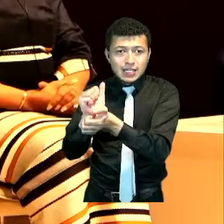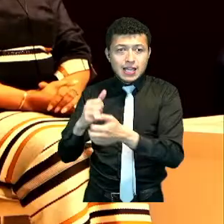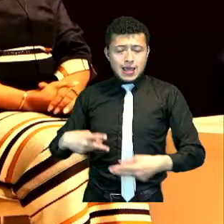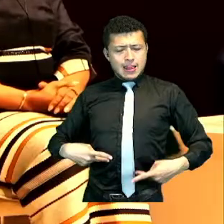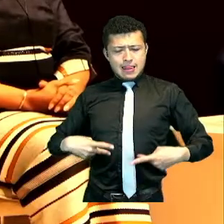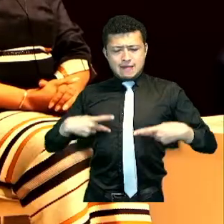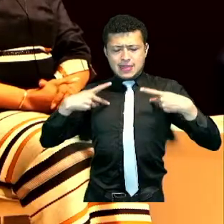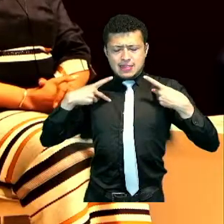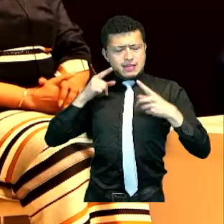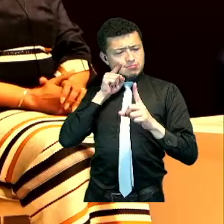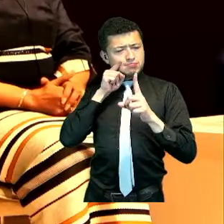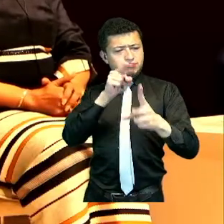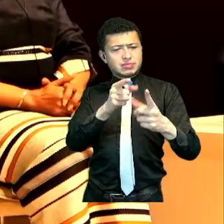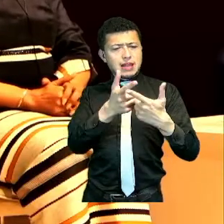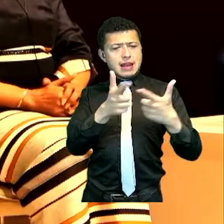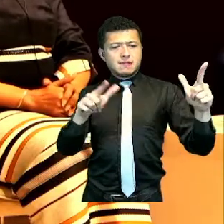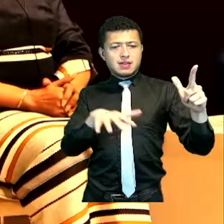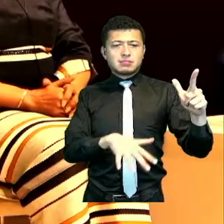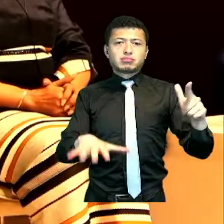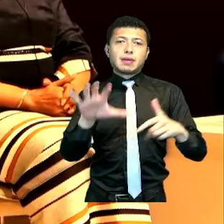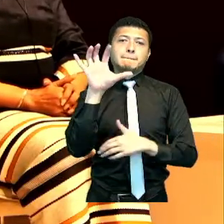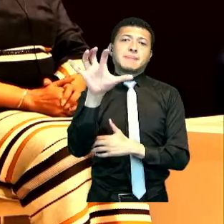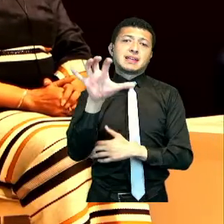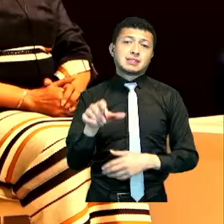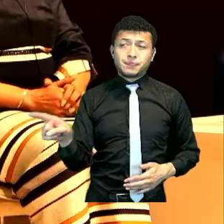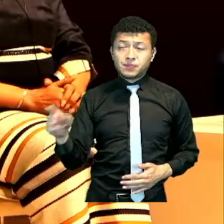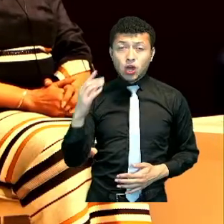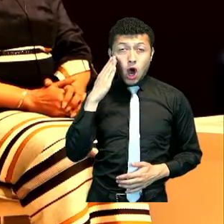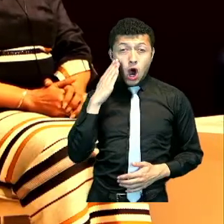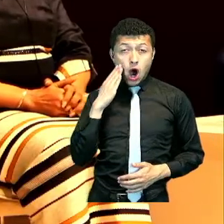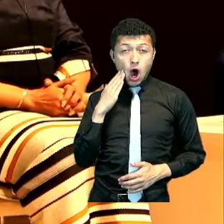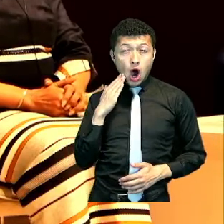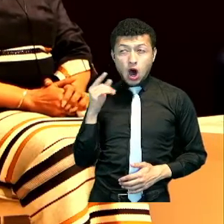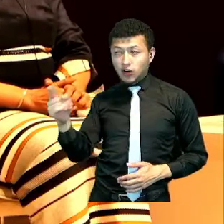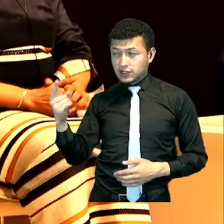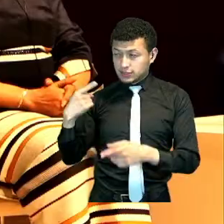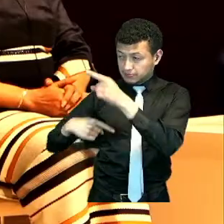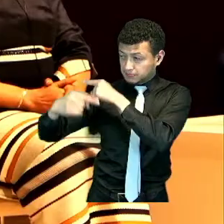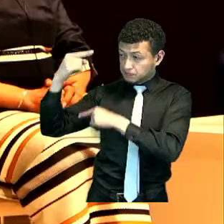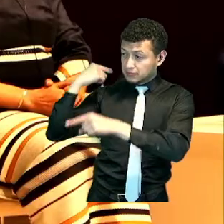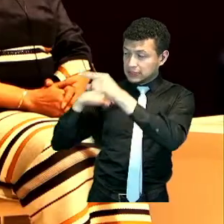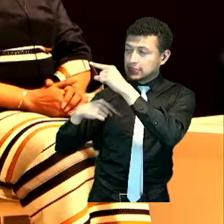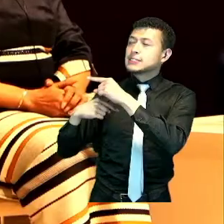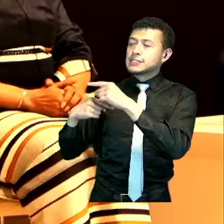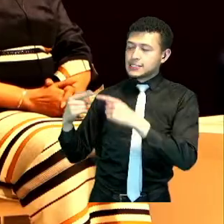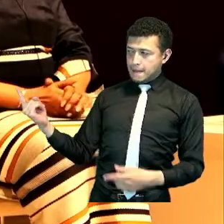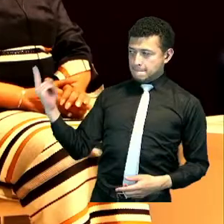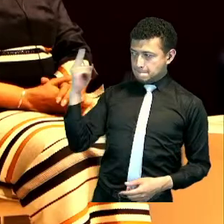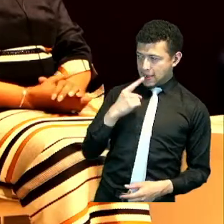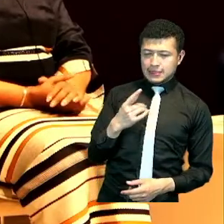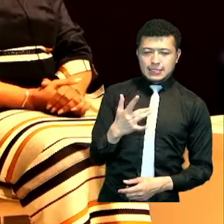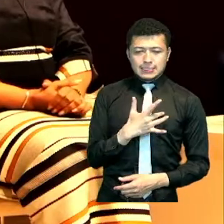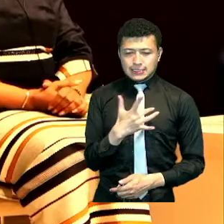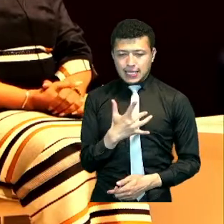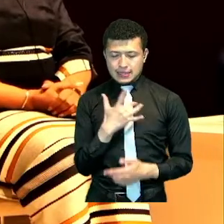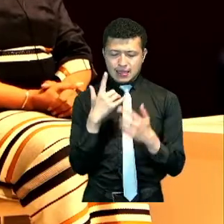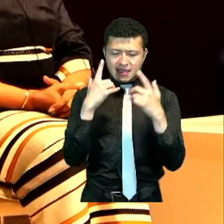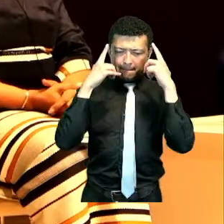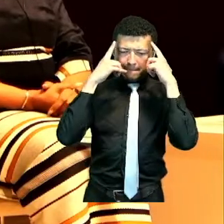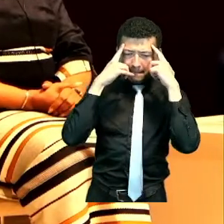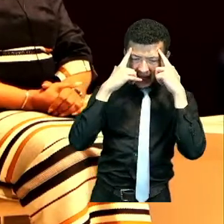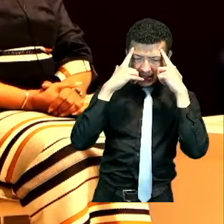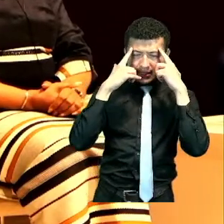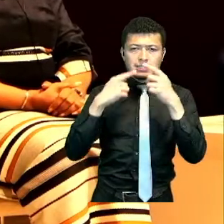work to be able to give room to freedom for this country. Since she was young, she made this her mandate, her